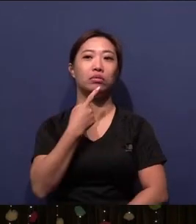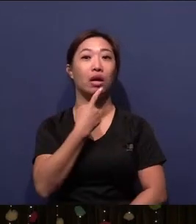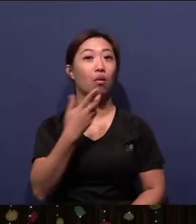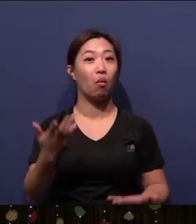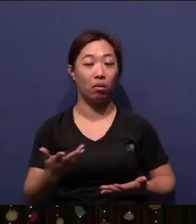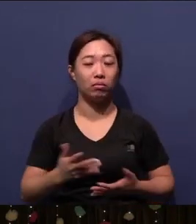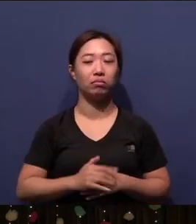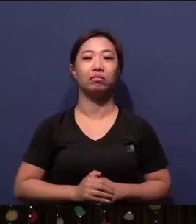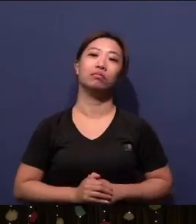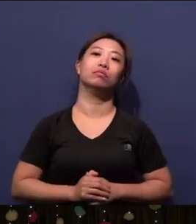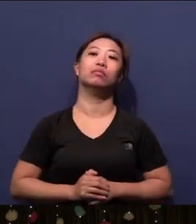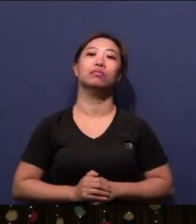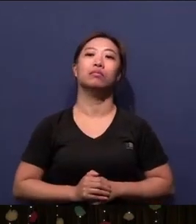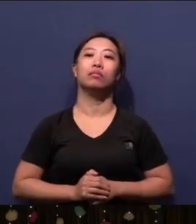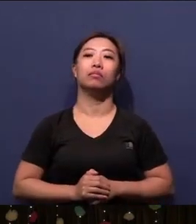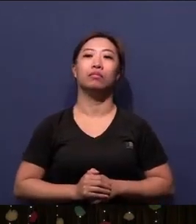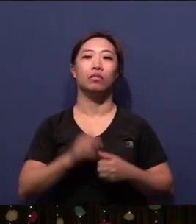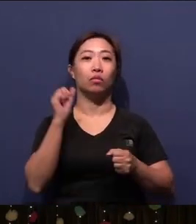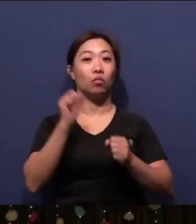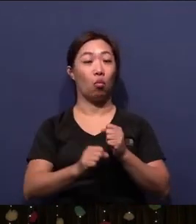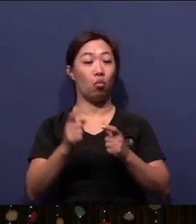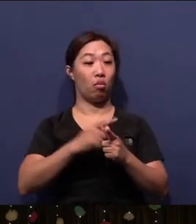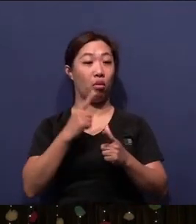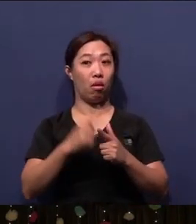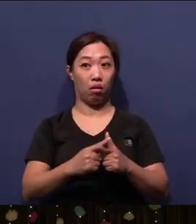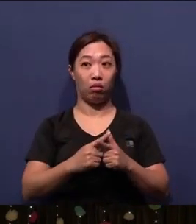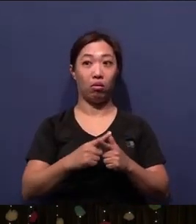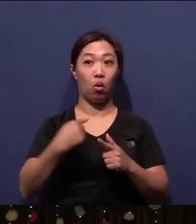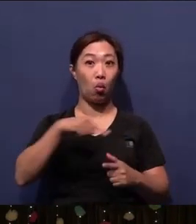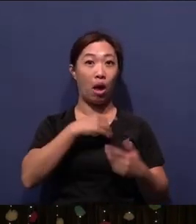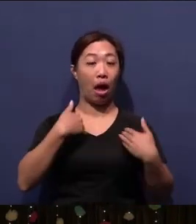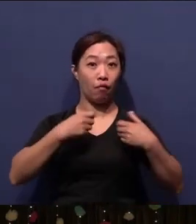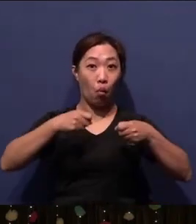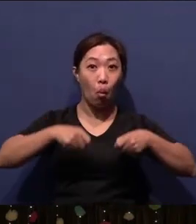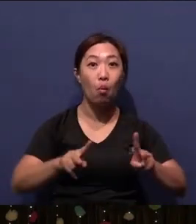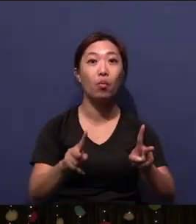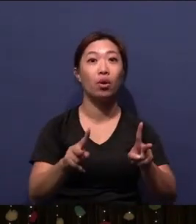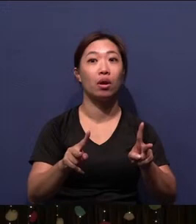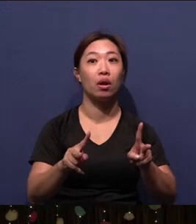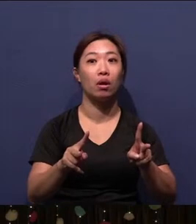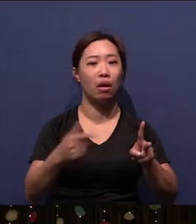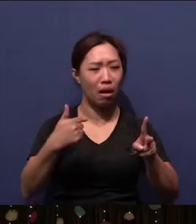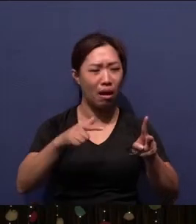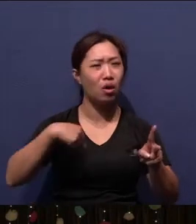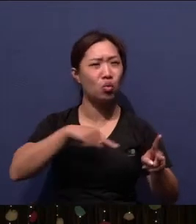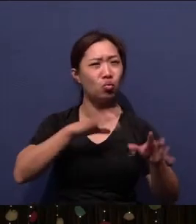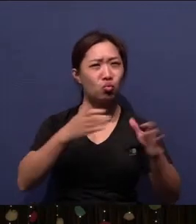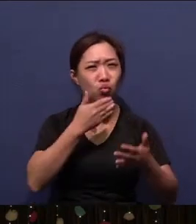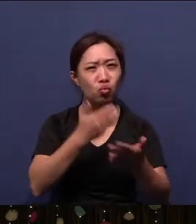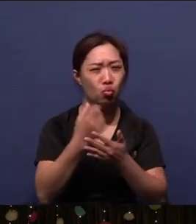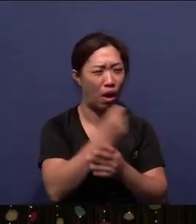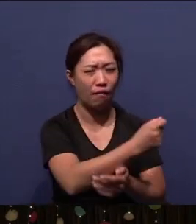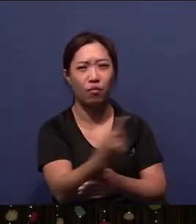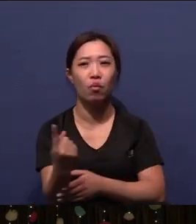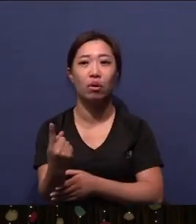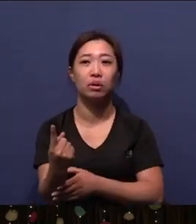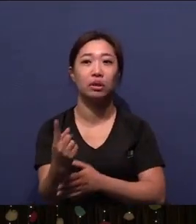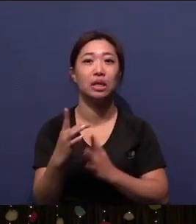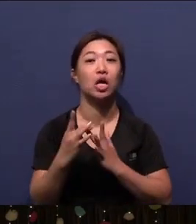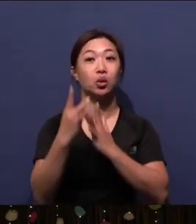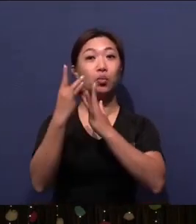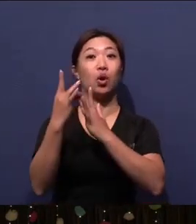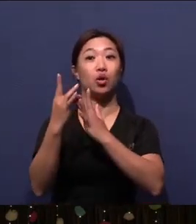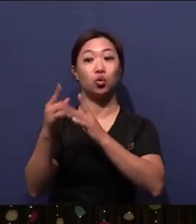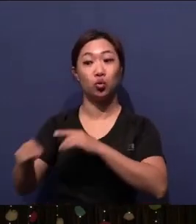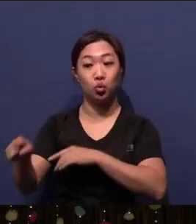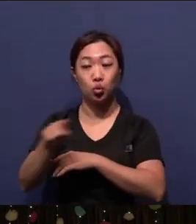says, "So then, as we have the opportunity, let us do good to everyone, and especially